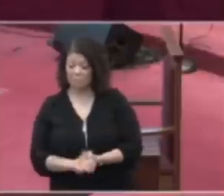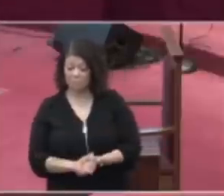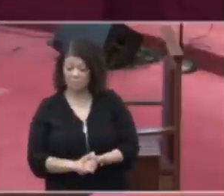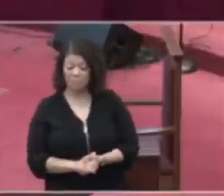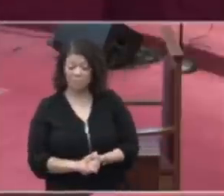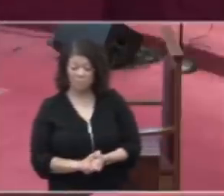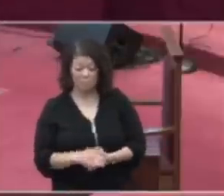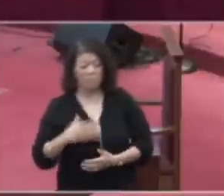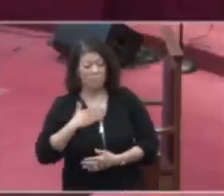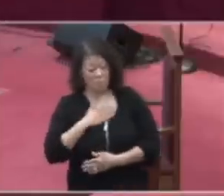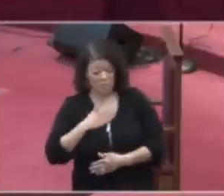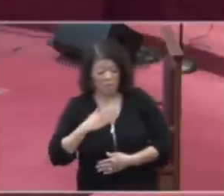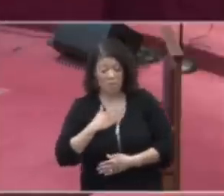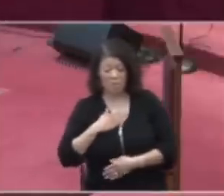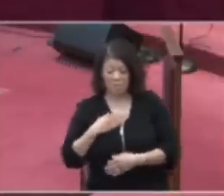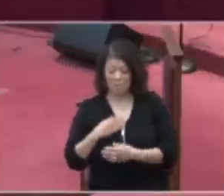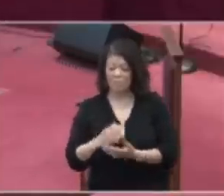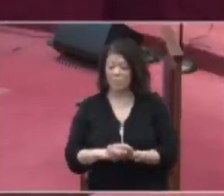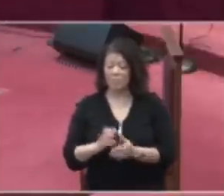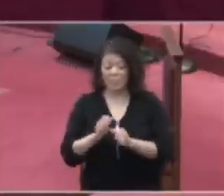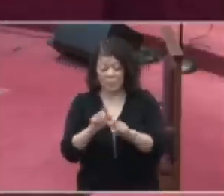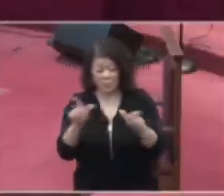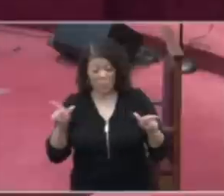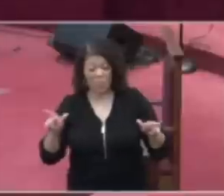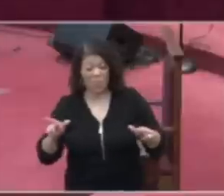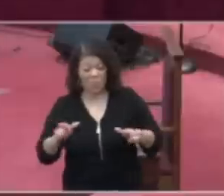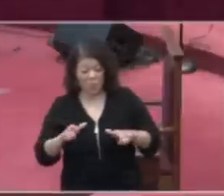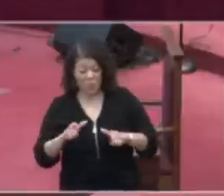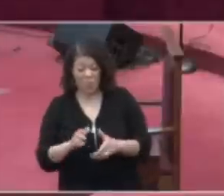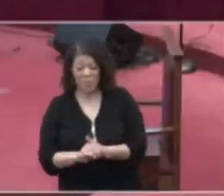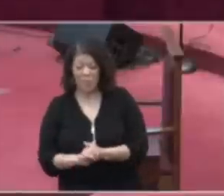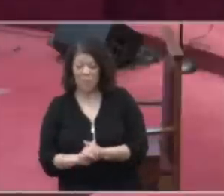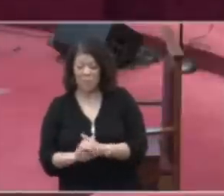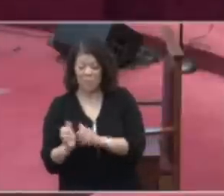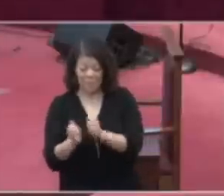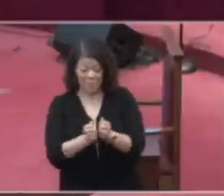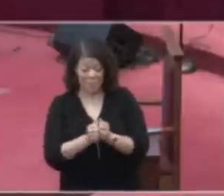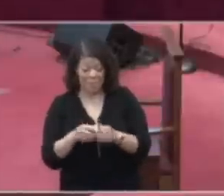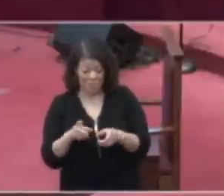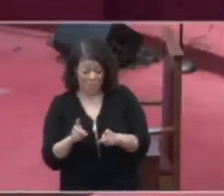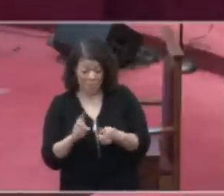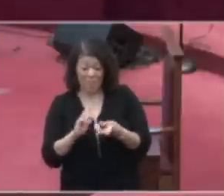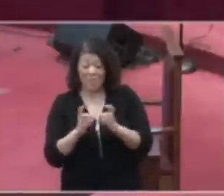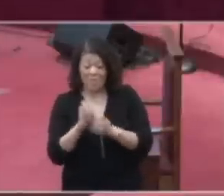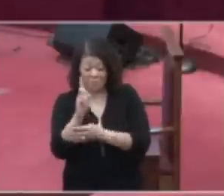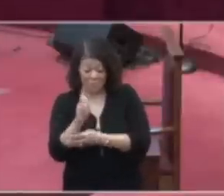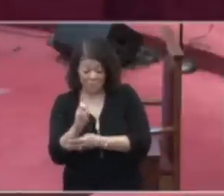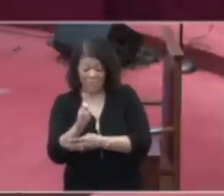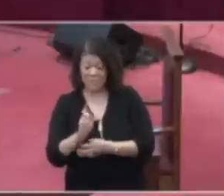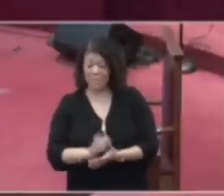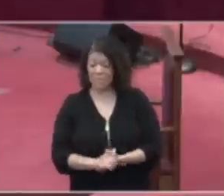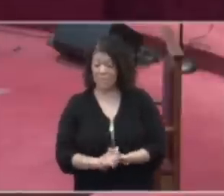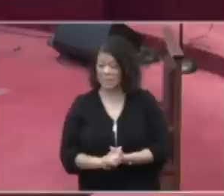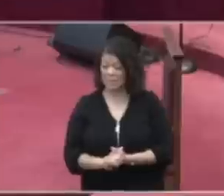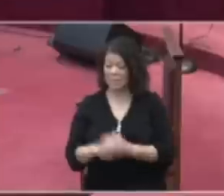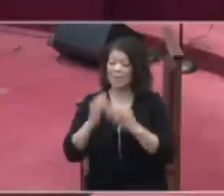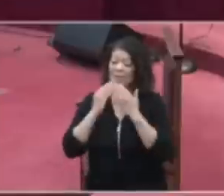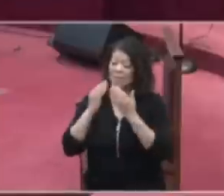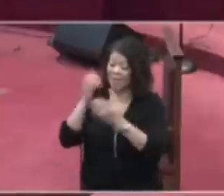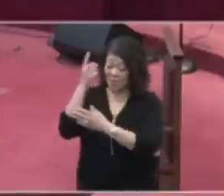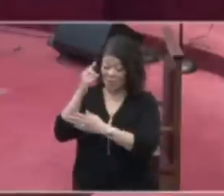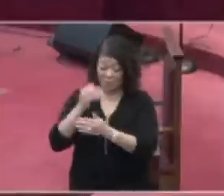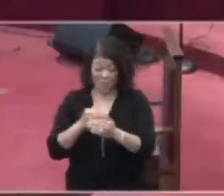And I'm appreciative to those of you who know how to flow with us as the change necessitates. So we can thank God for